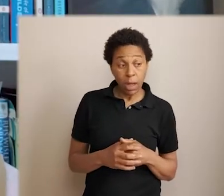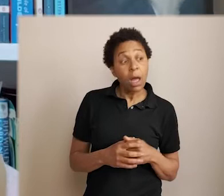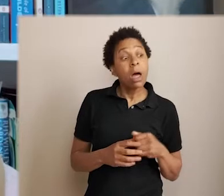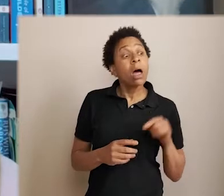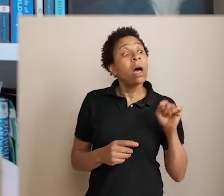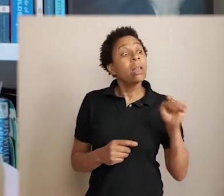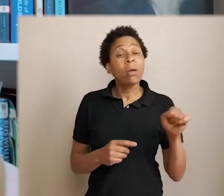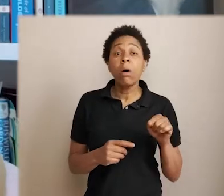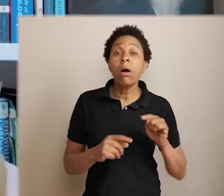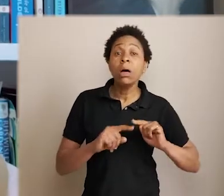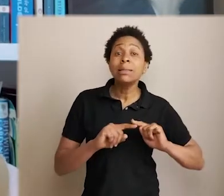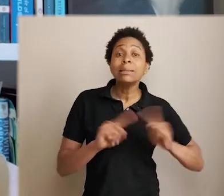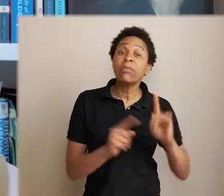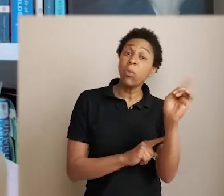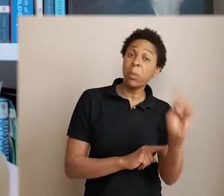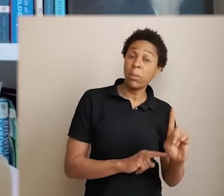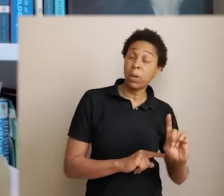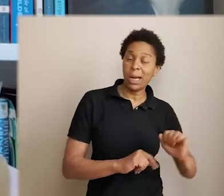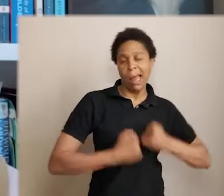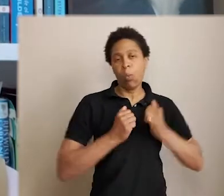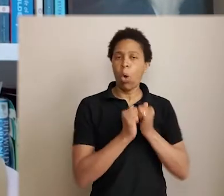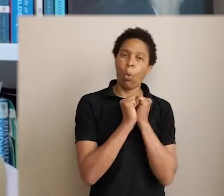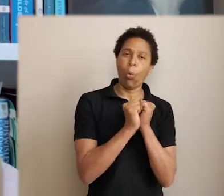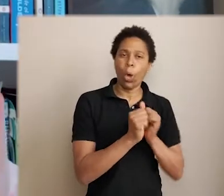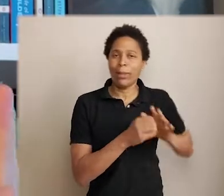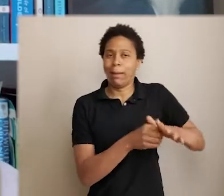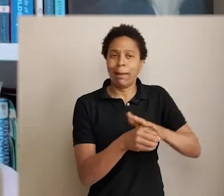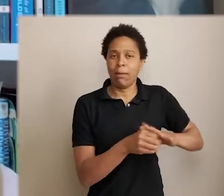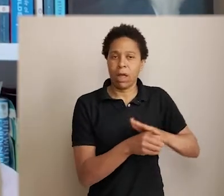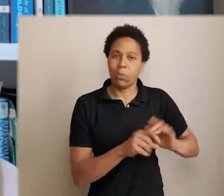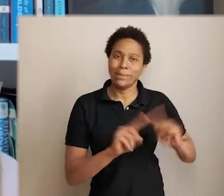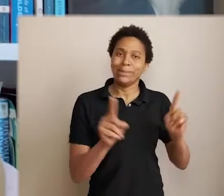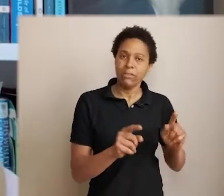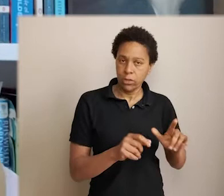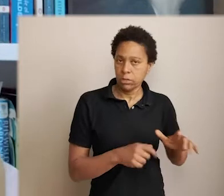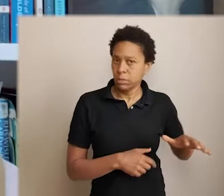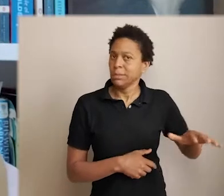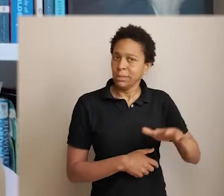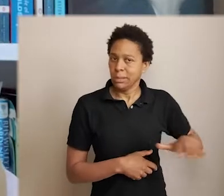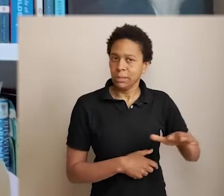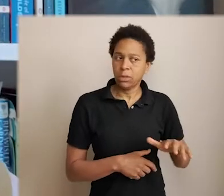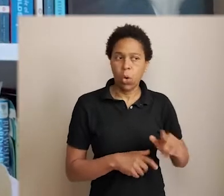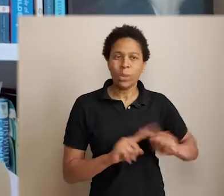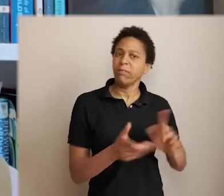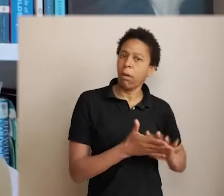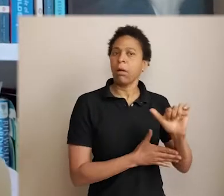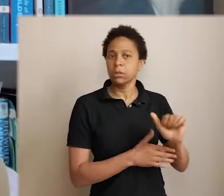alternative in the Worthing scene. I mean, Worthing scene, not the gay scene, but the alternative scene,